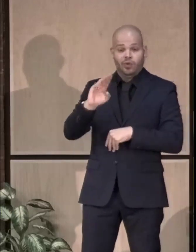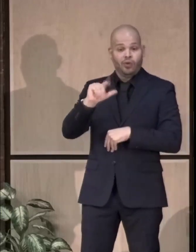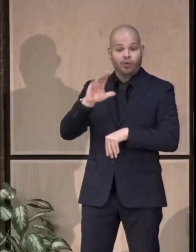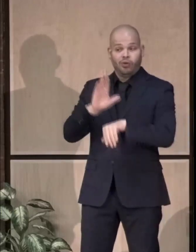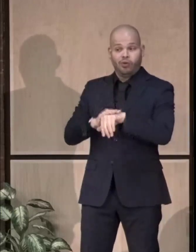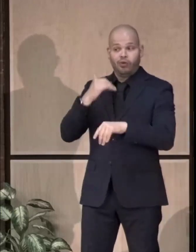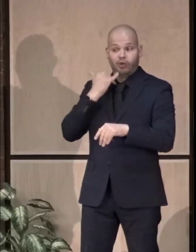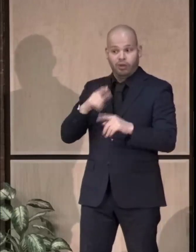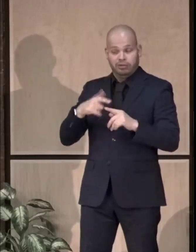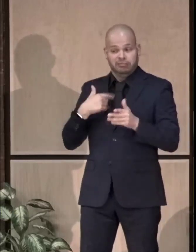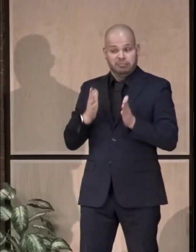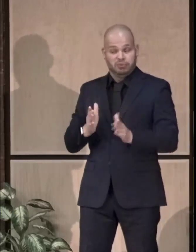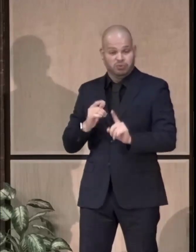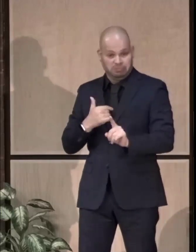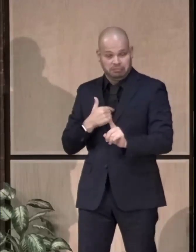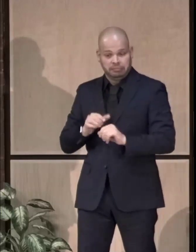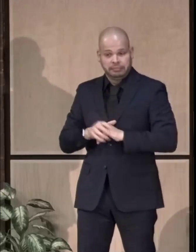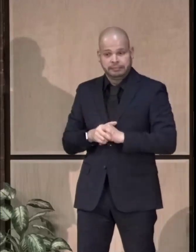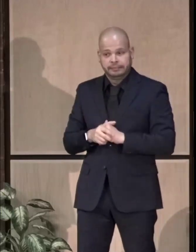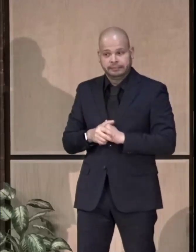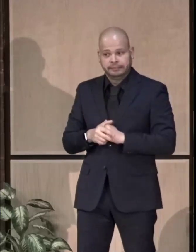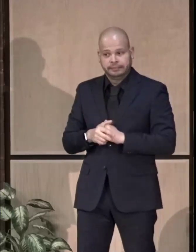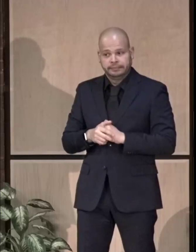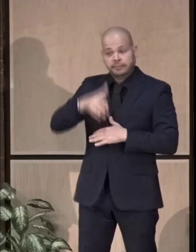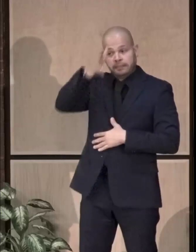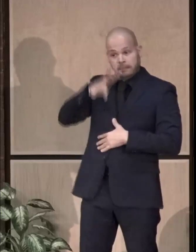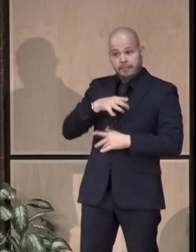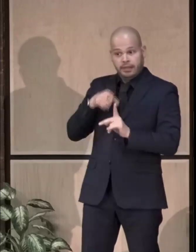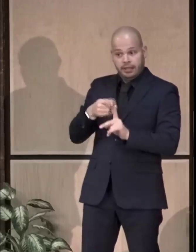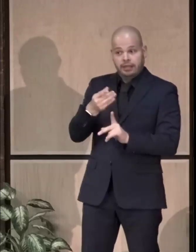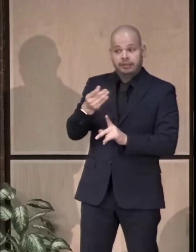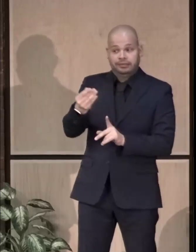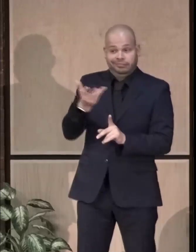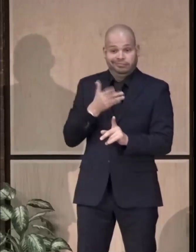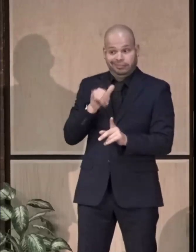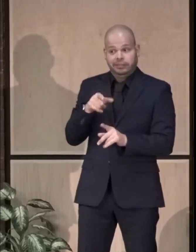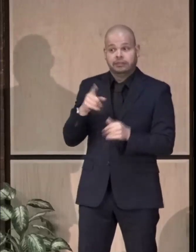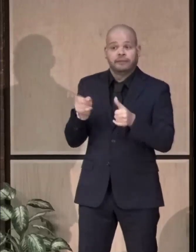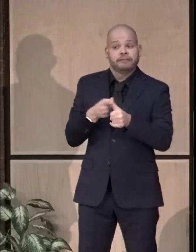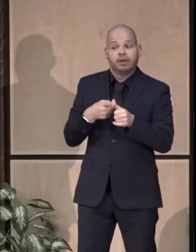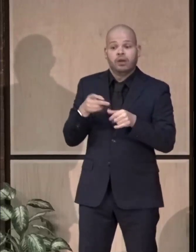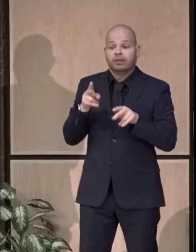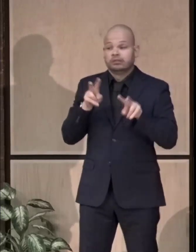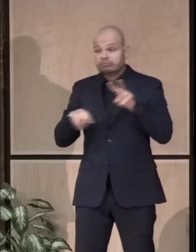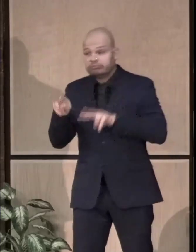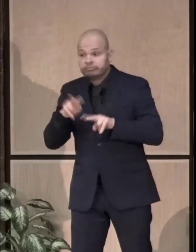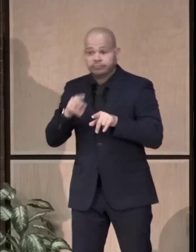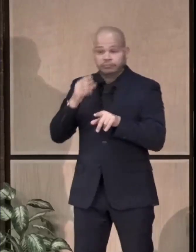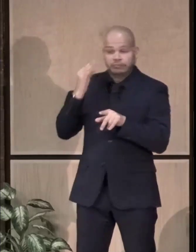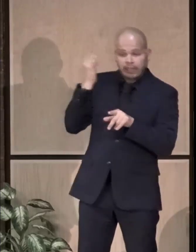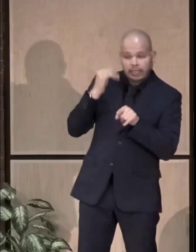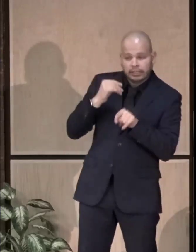they he kind of gave me his initial assessment and advised that he was going